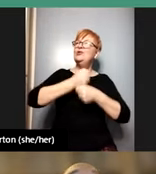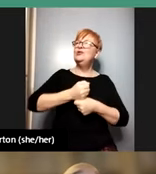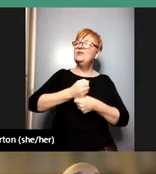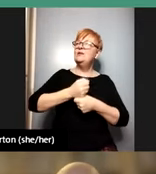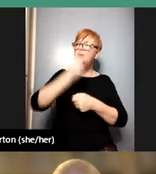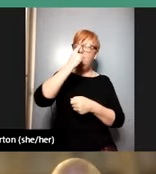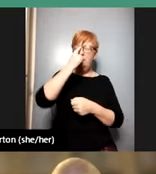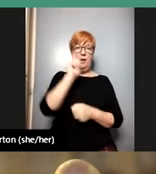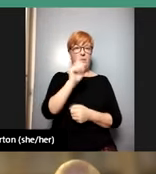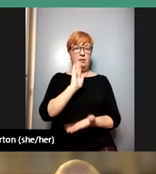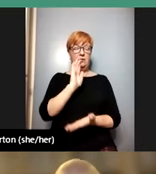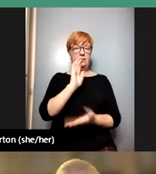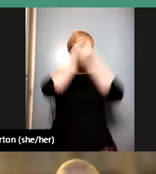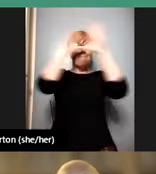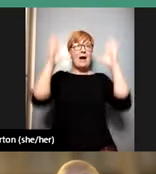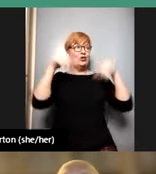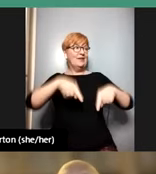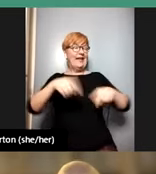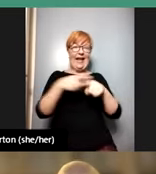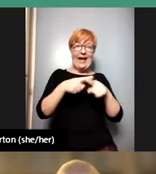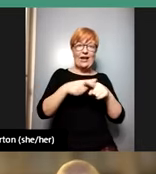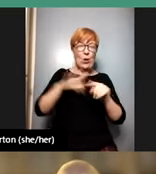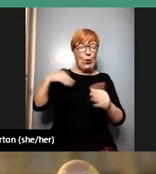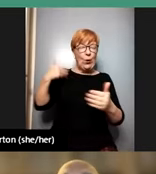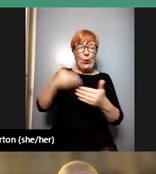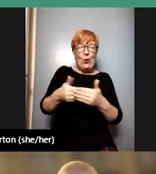for so long. A photographer